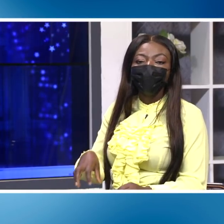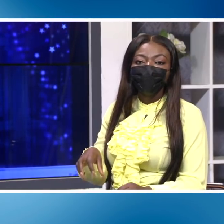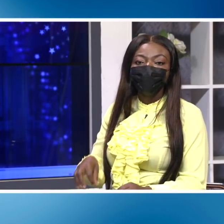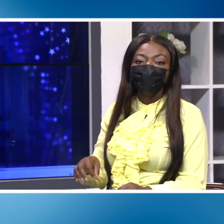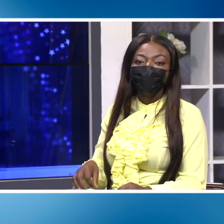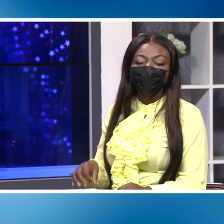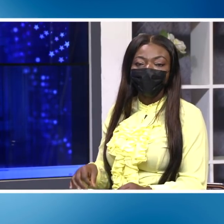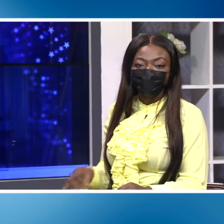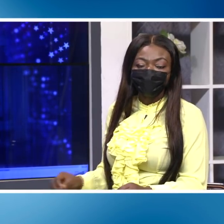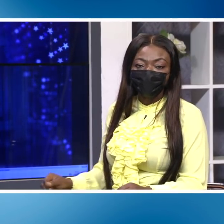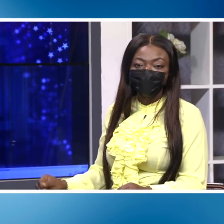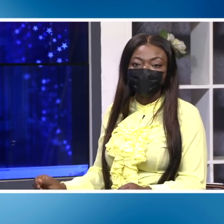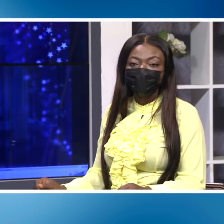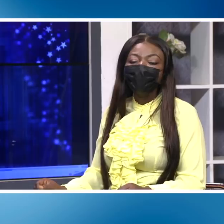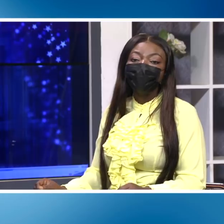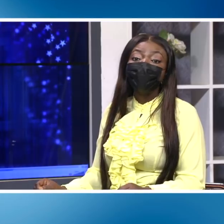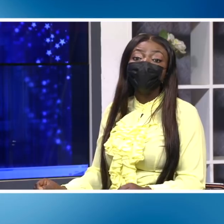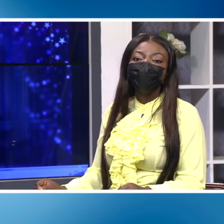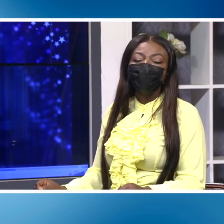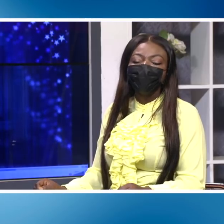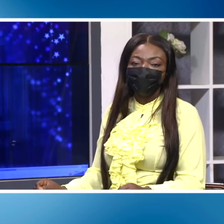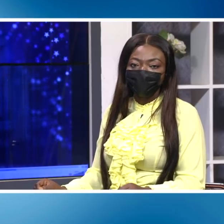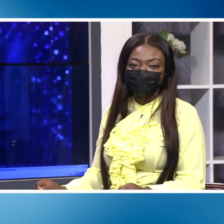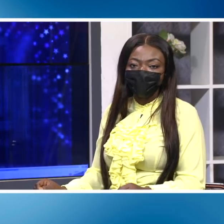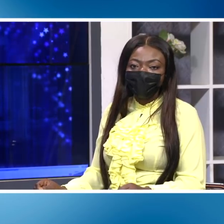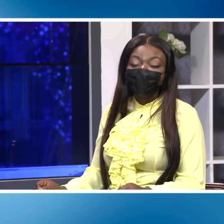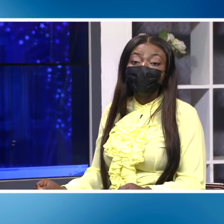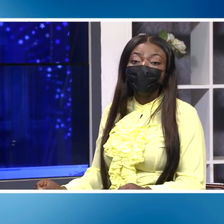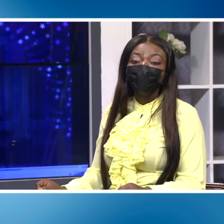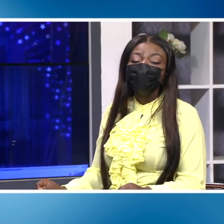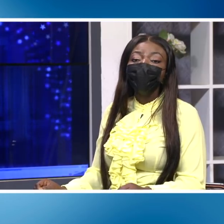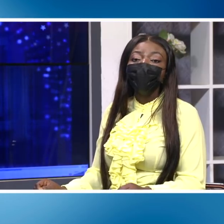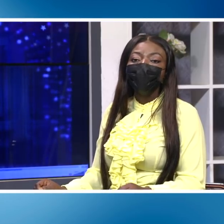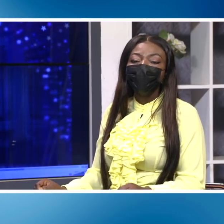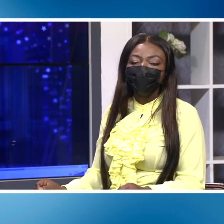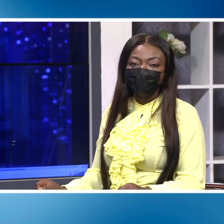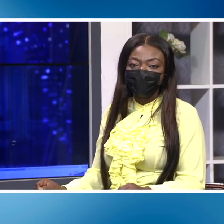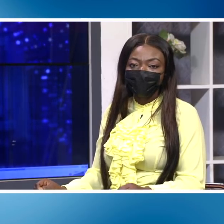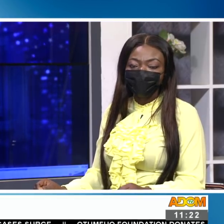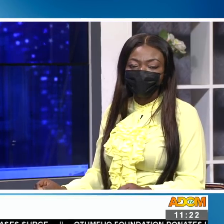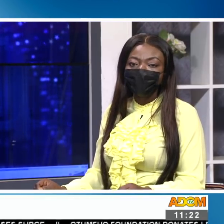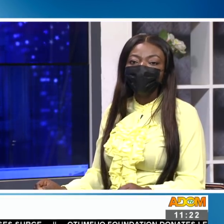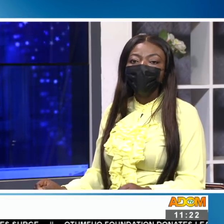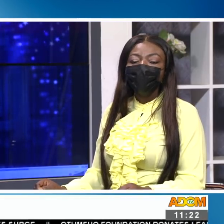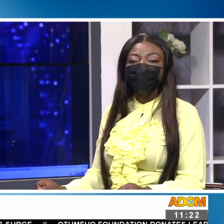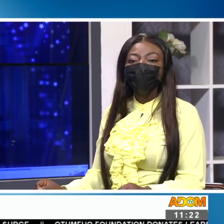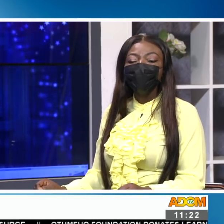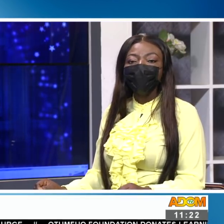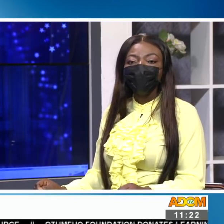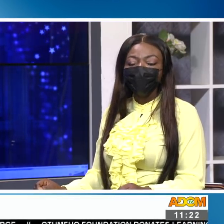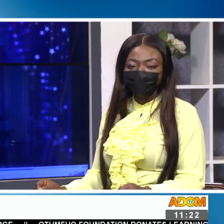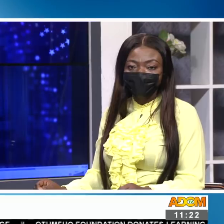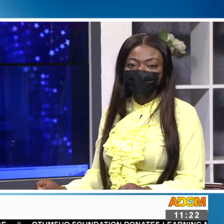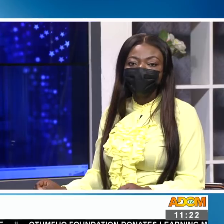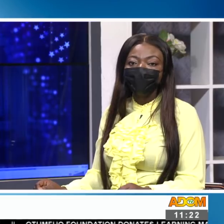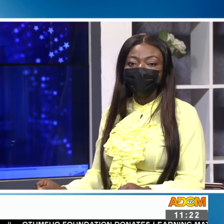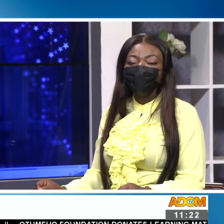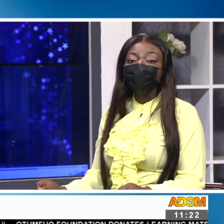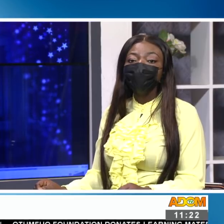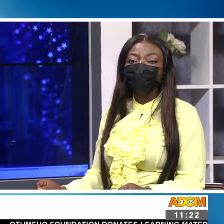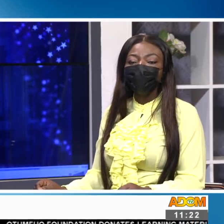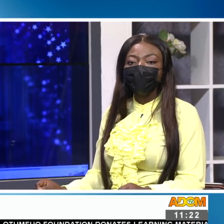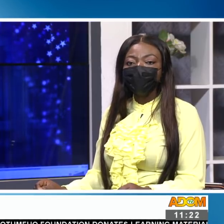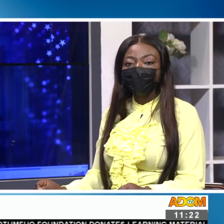wo request no a wo de atofuno so no ye grantee e de ma wo ene ye obia e de ne de atodwa a petitioner no waka ne